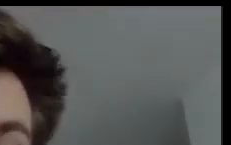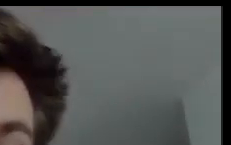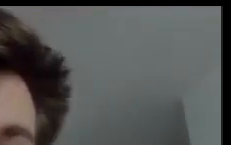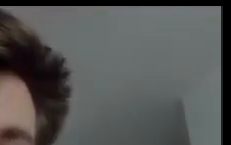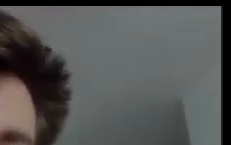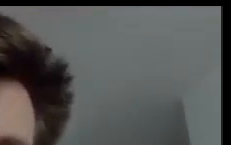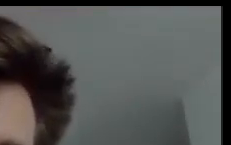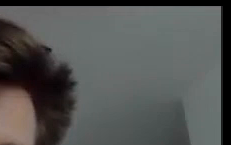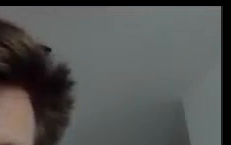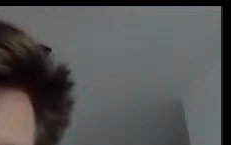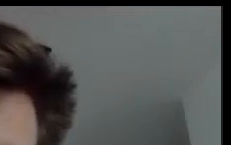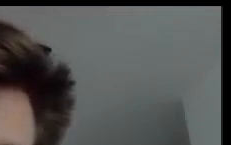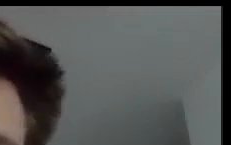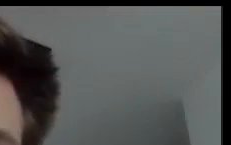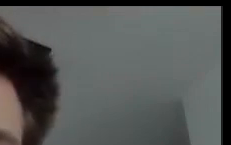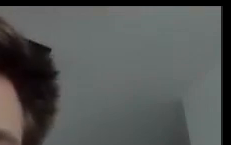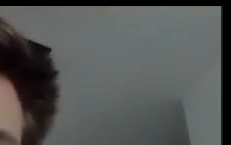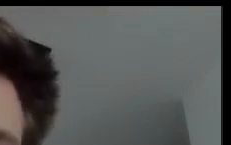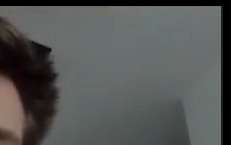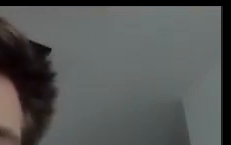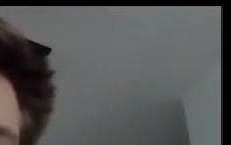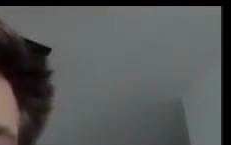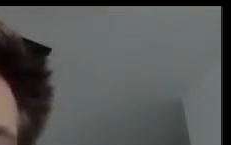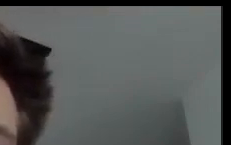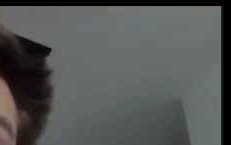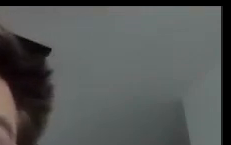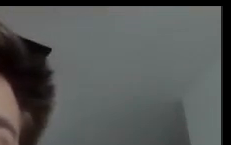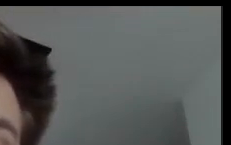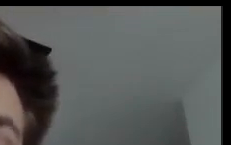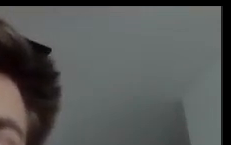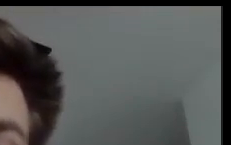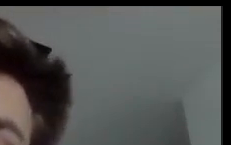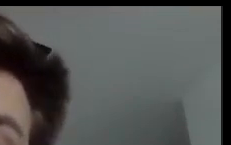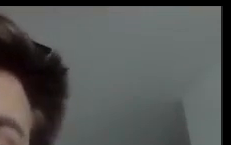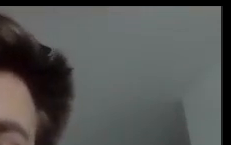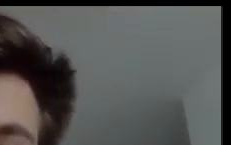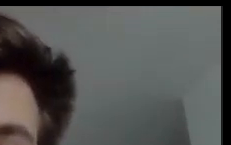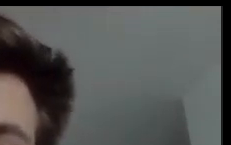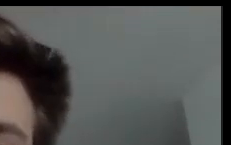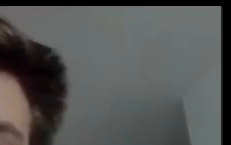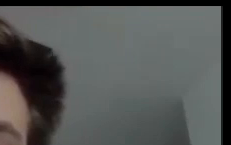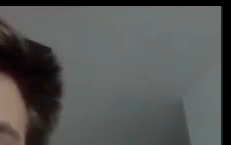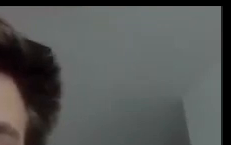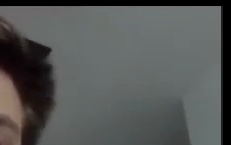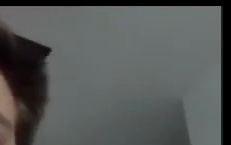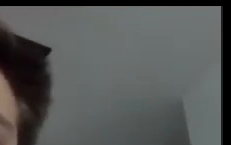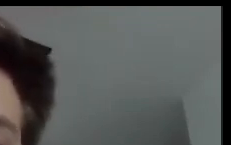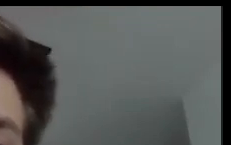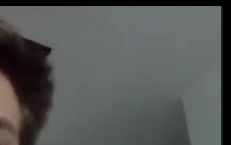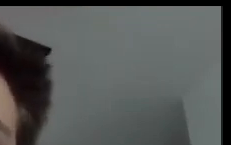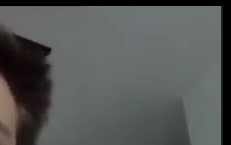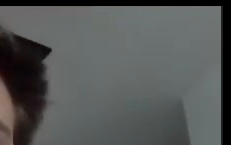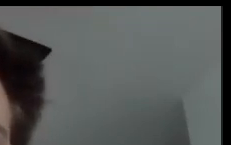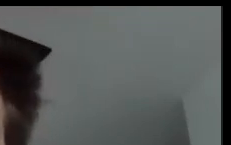this topic. If this topic is one that, either was new to you and you want to learn more